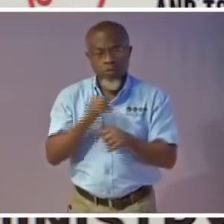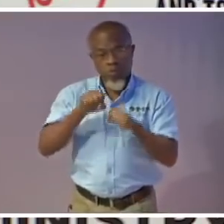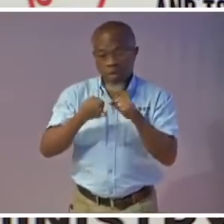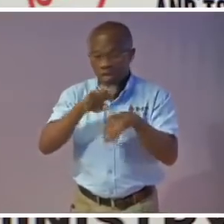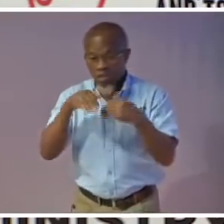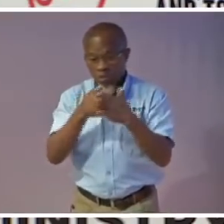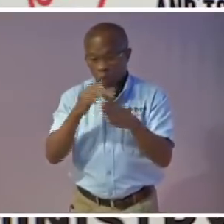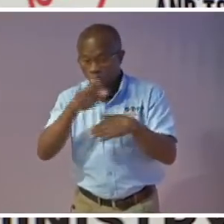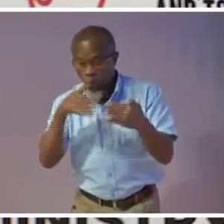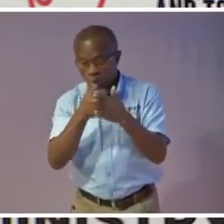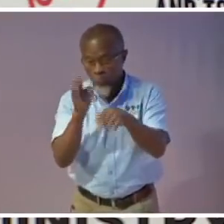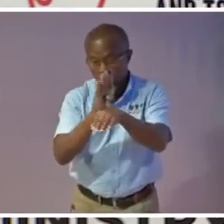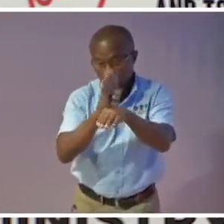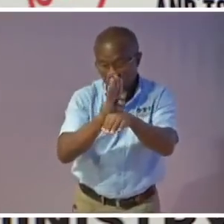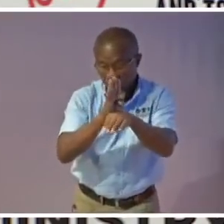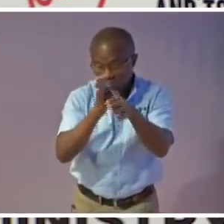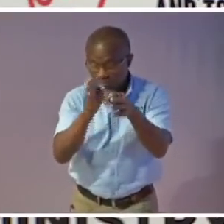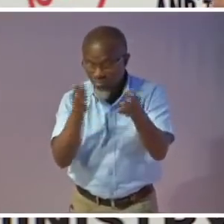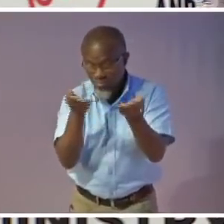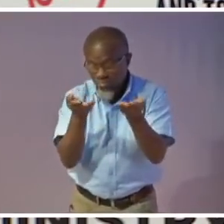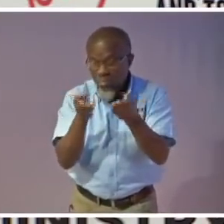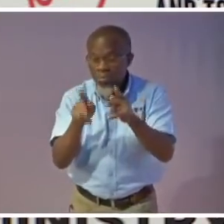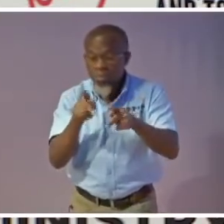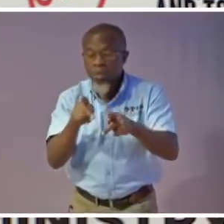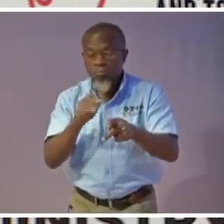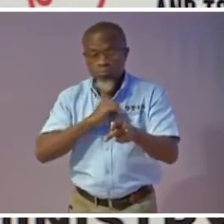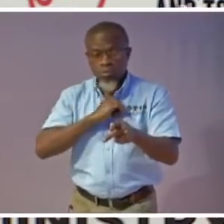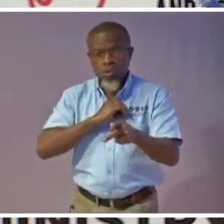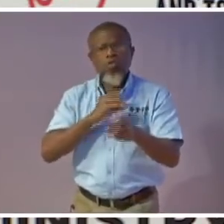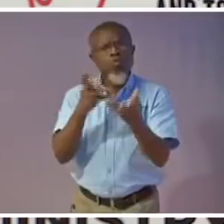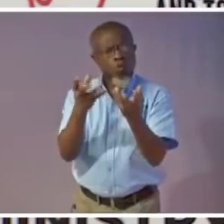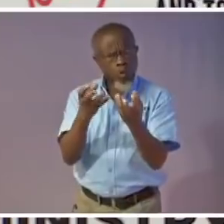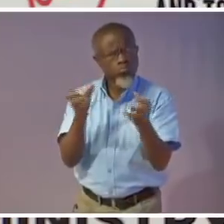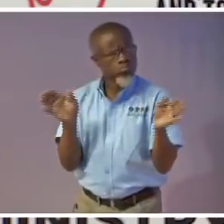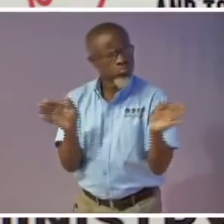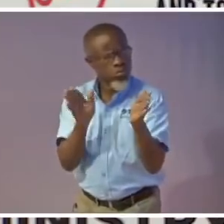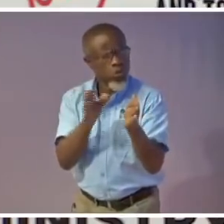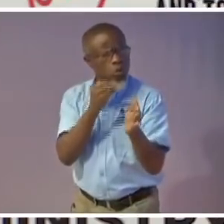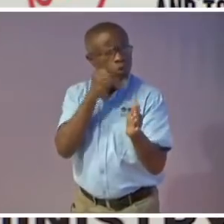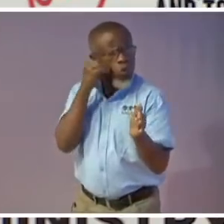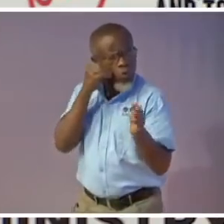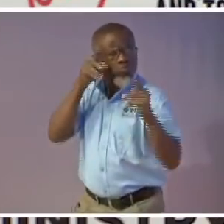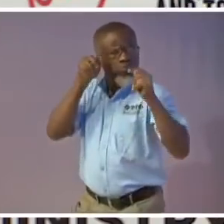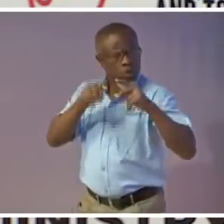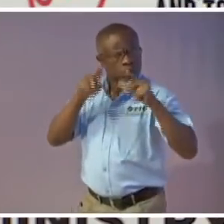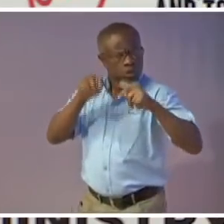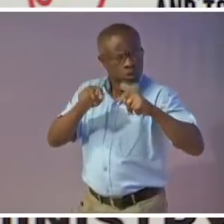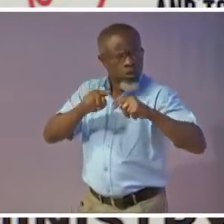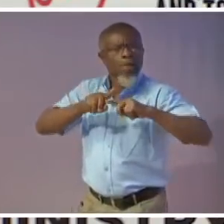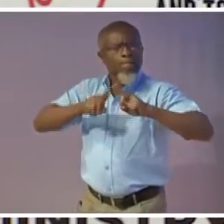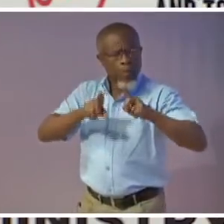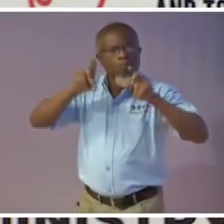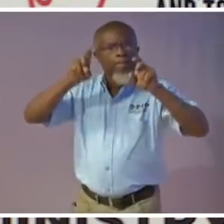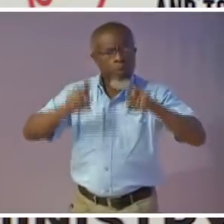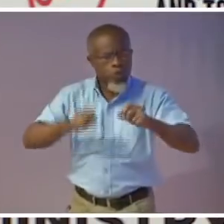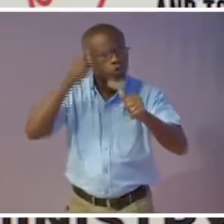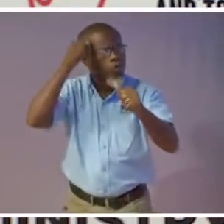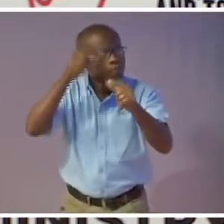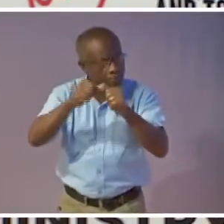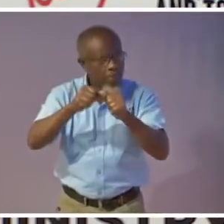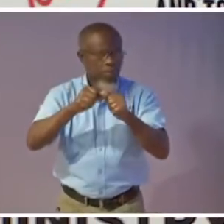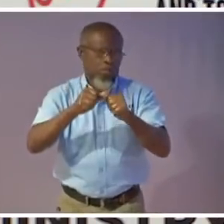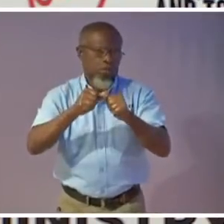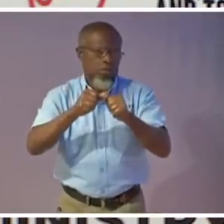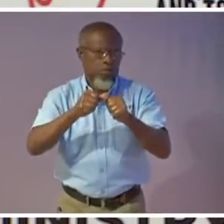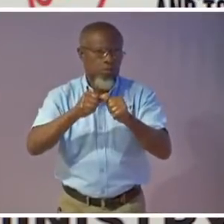easy as possible. We want to encourage home testing, but there are caveats to home testing as I have